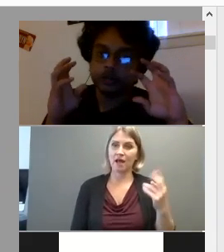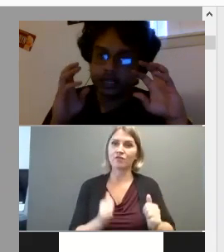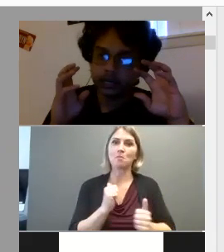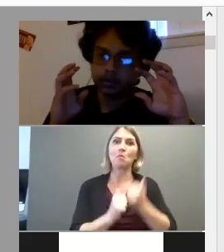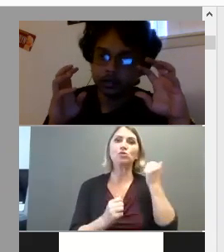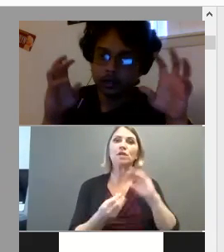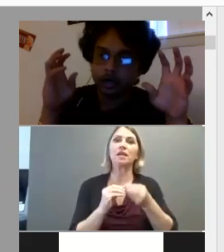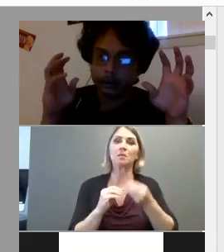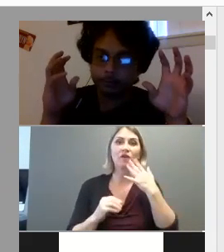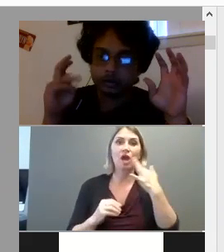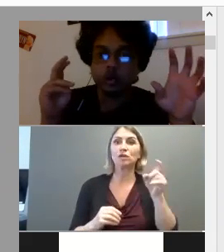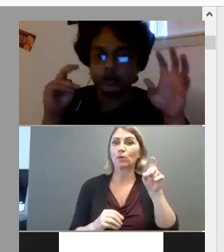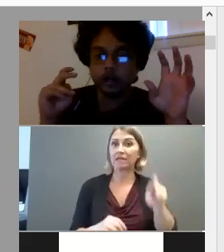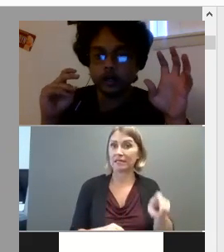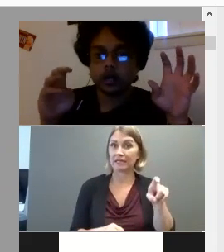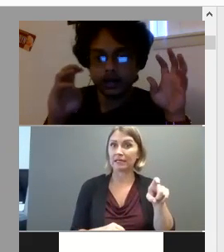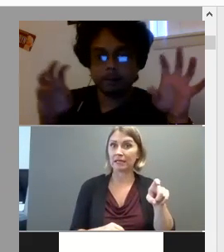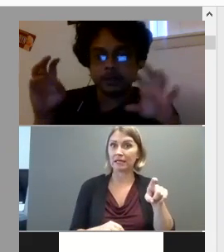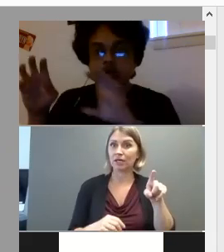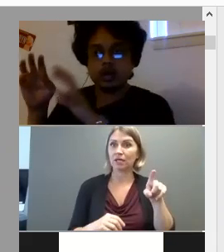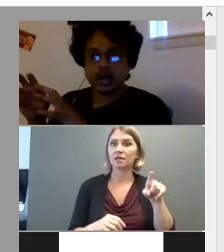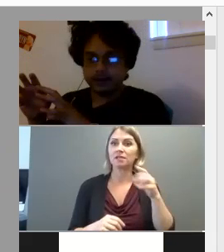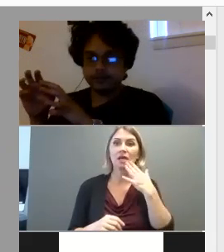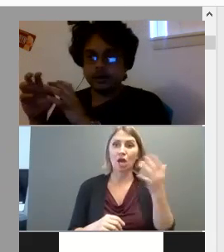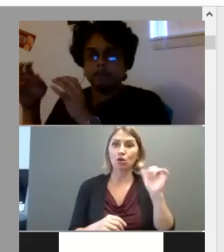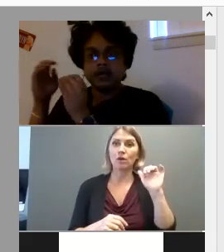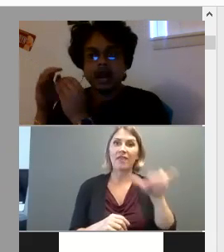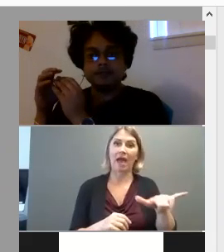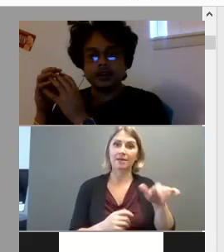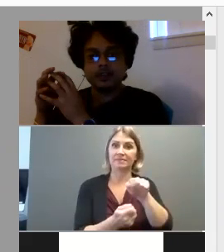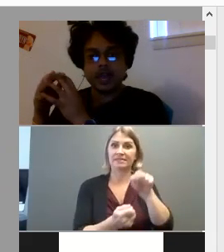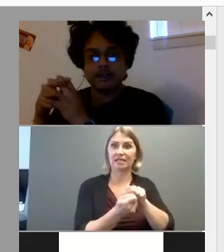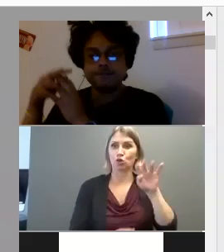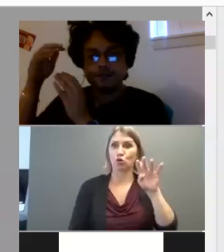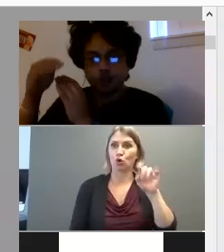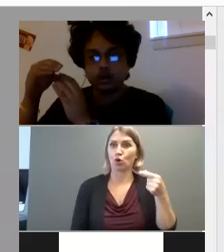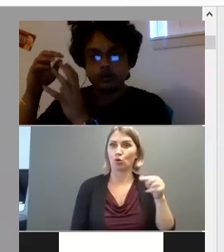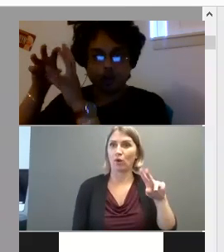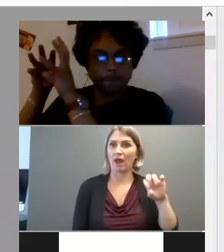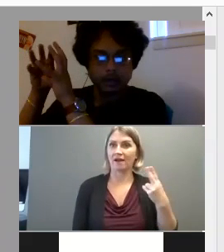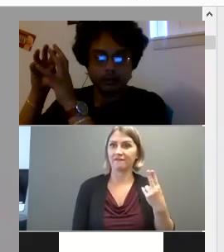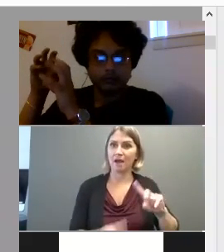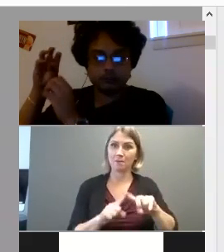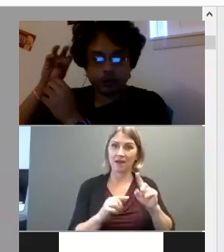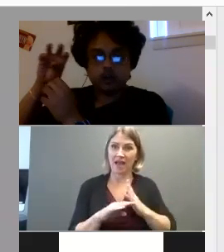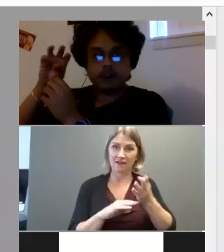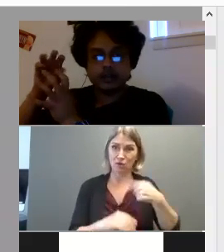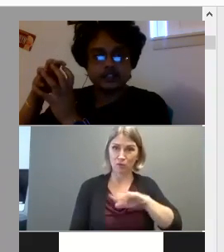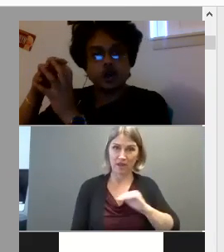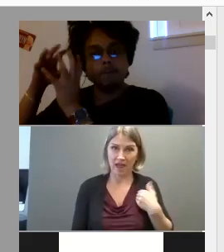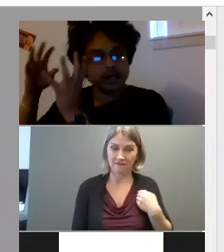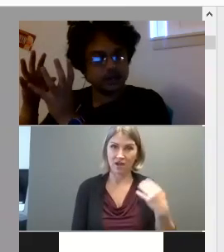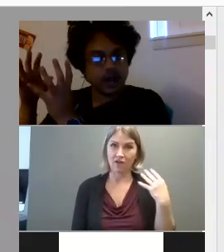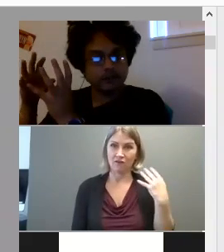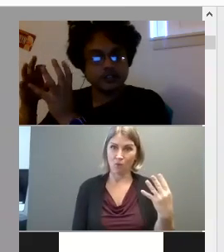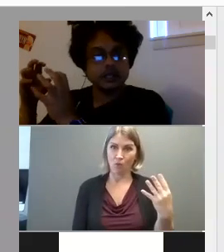that we would need in order to color a particular graph. But after we have four